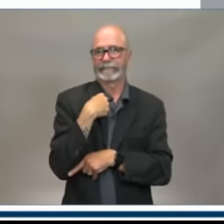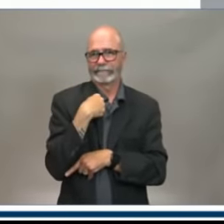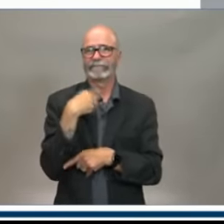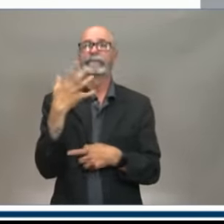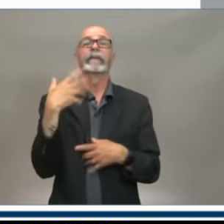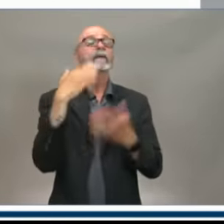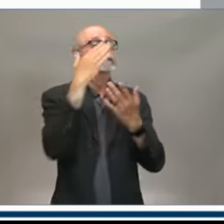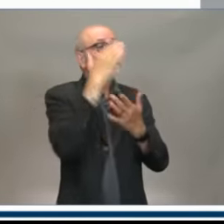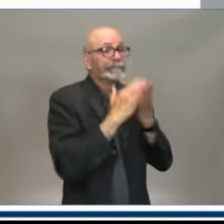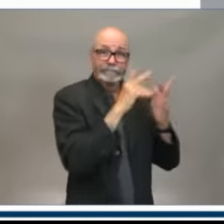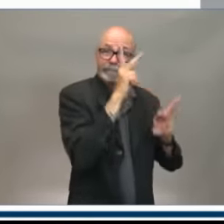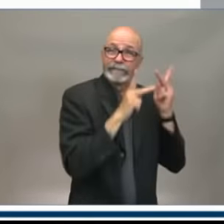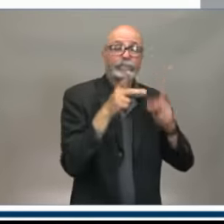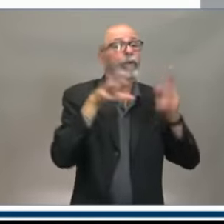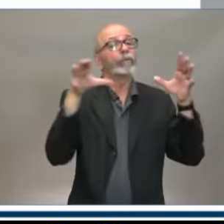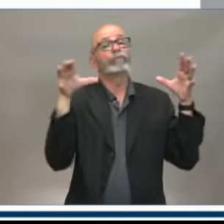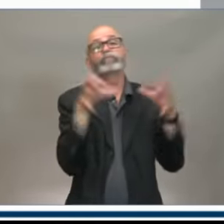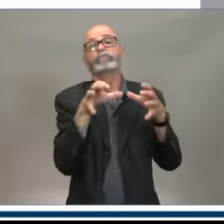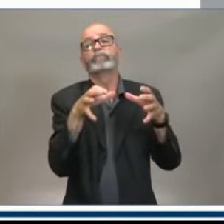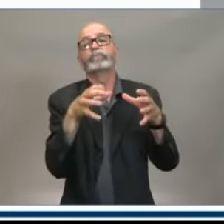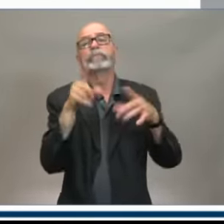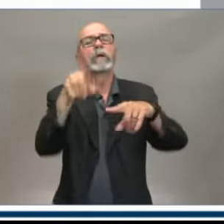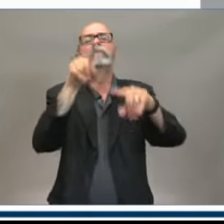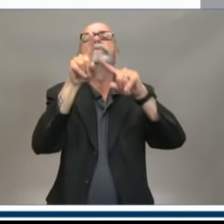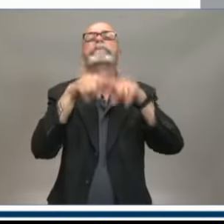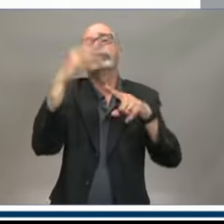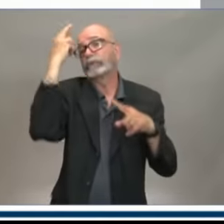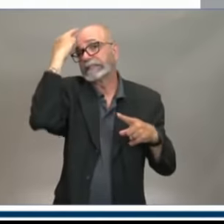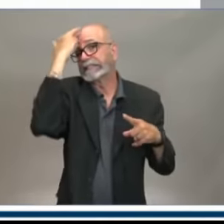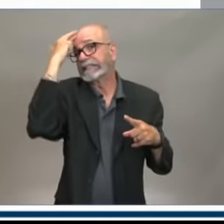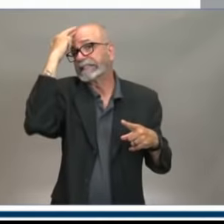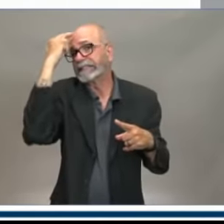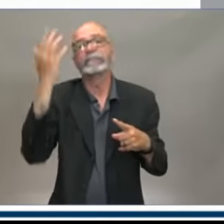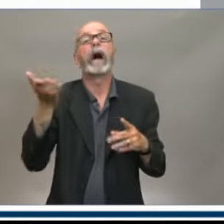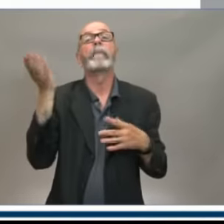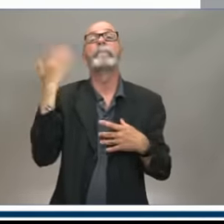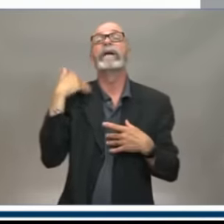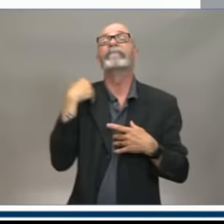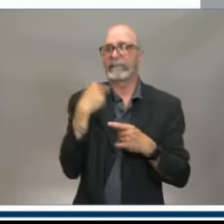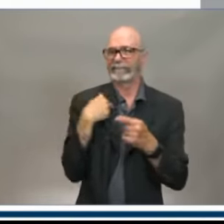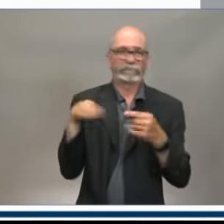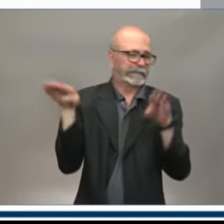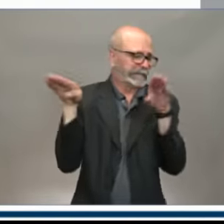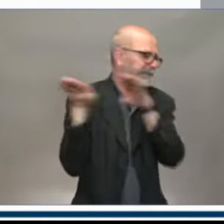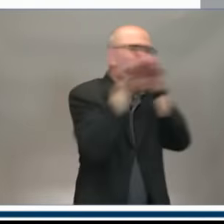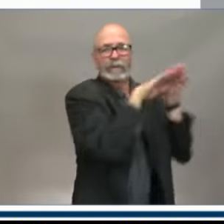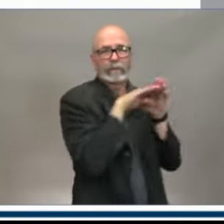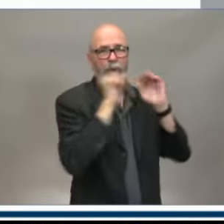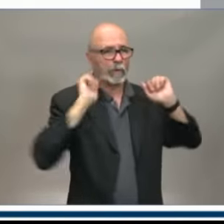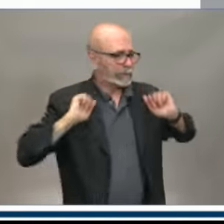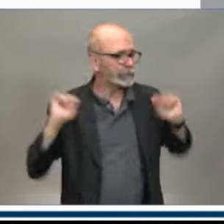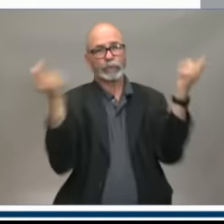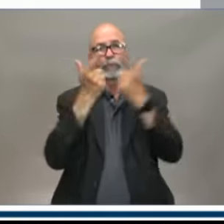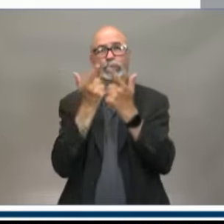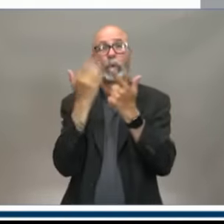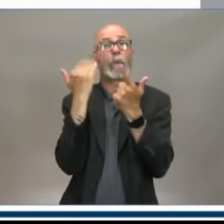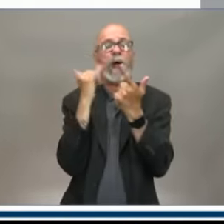for a number of different purposes. We closed everything down very tightly, but now as we open it up, we have to understand that